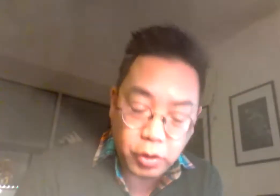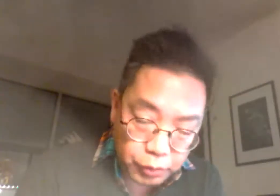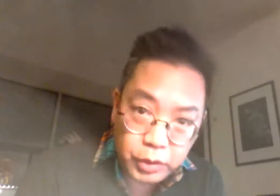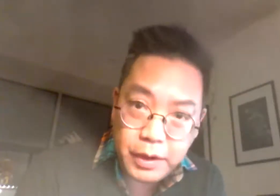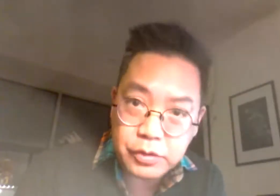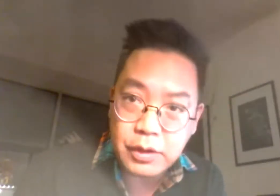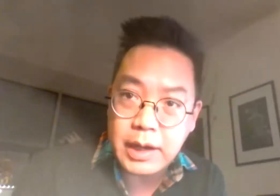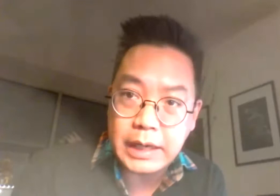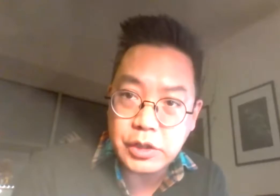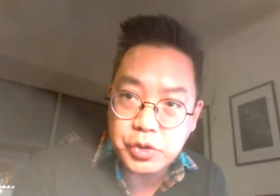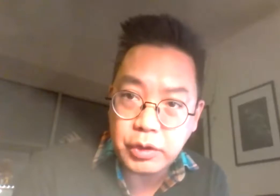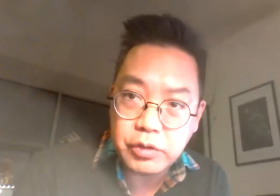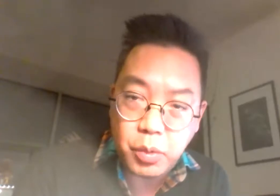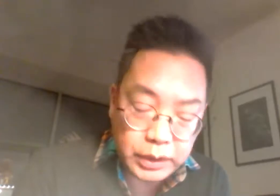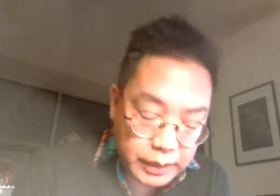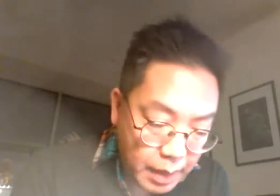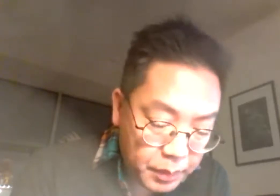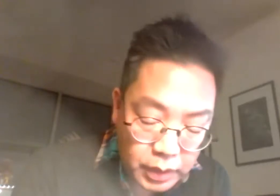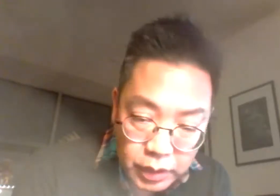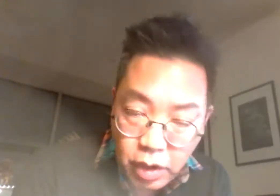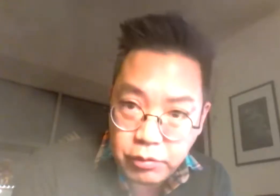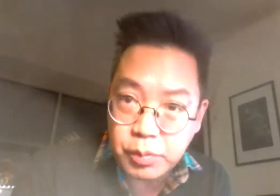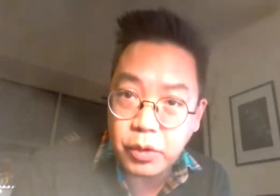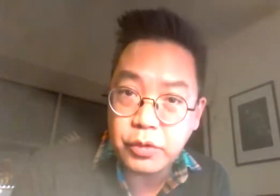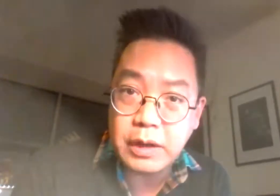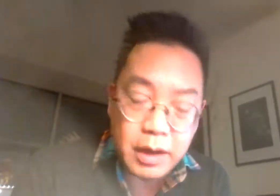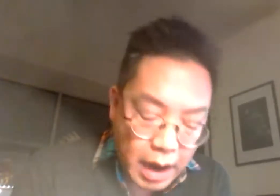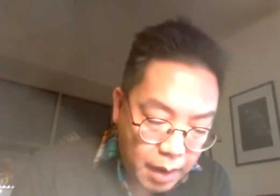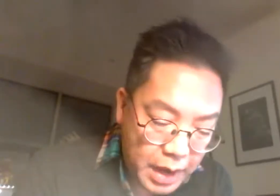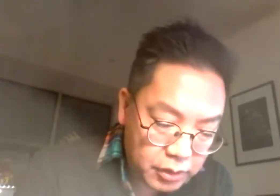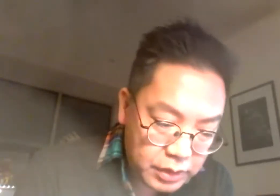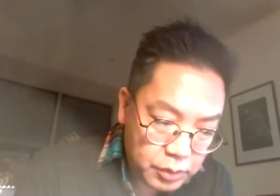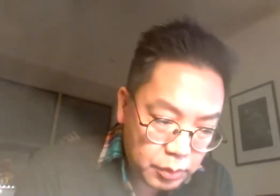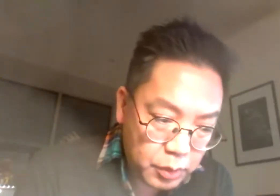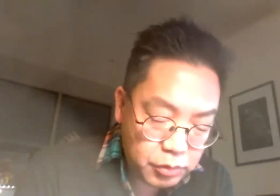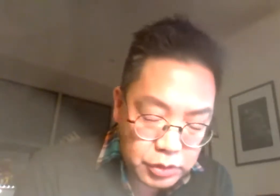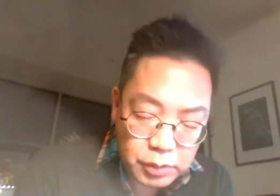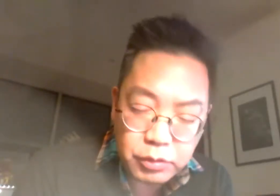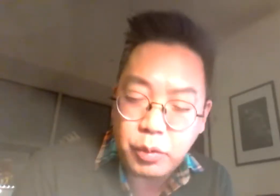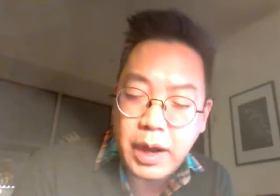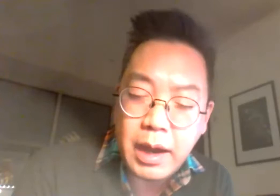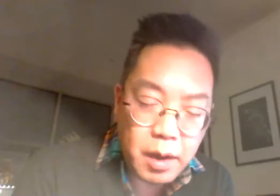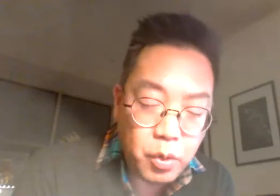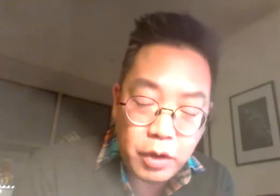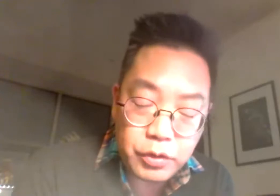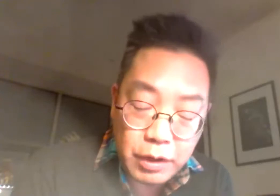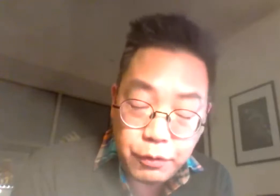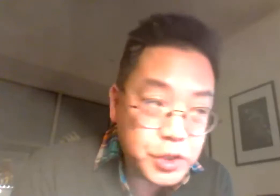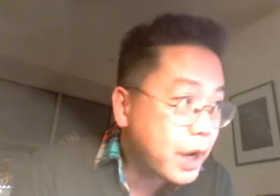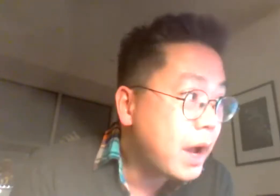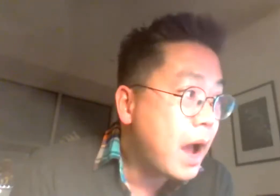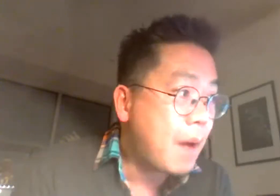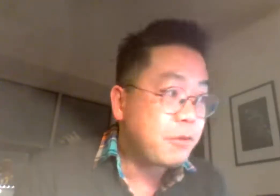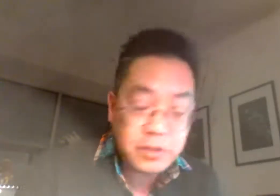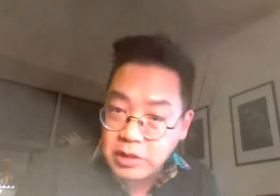about the role of all of us in ensuring and supporting the COVID response and our attempts to return to a more COVID-safe